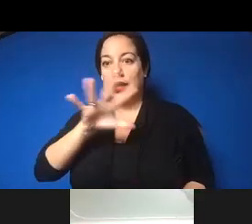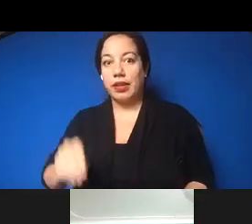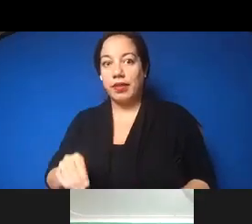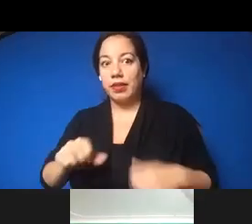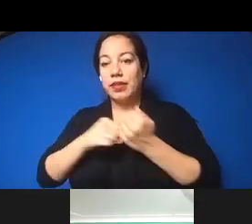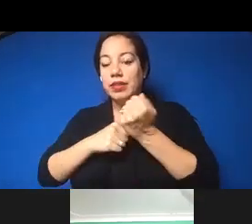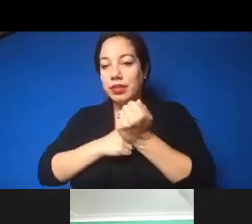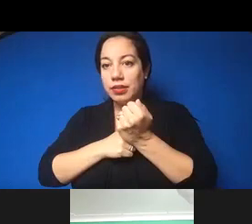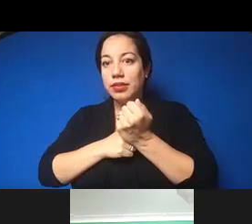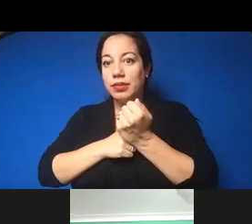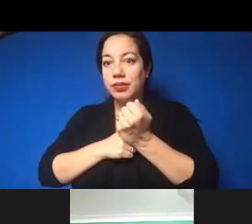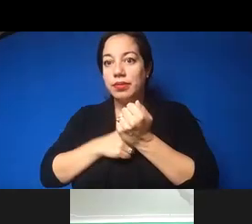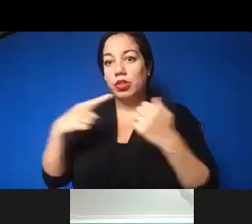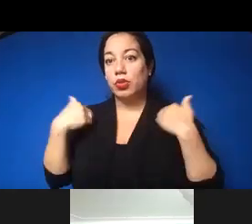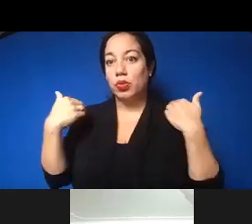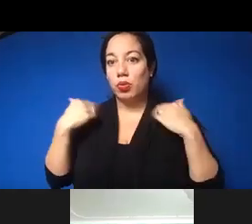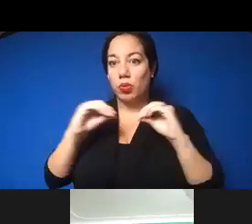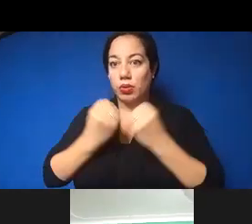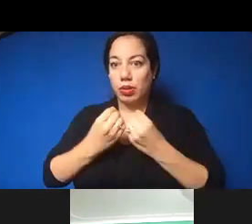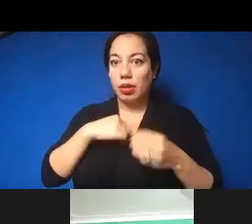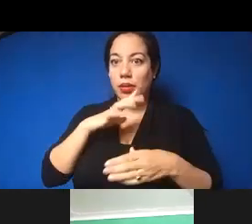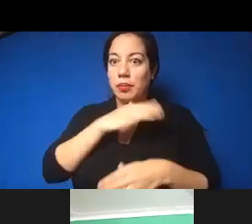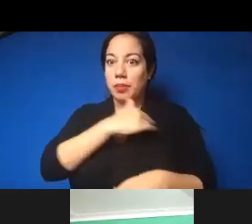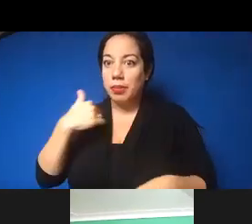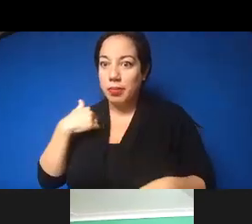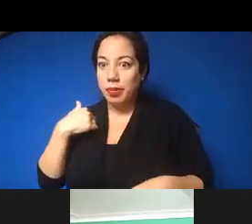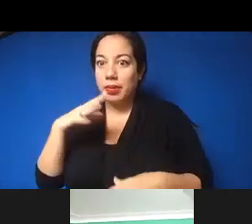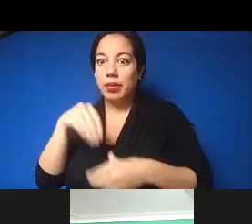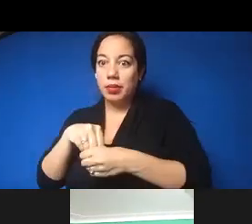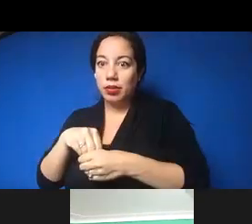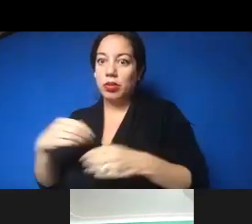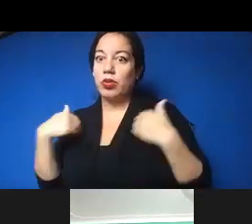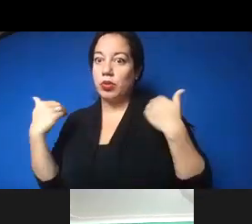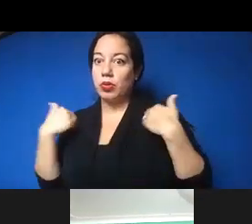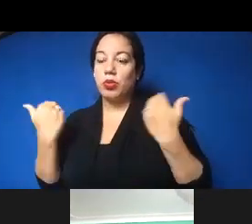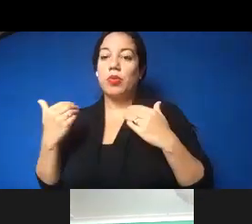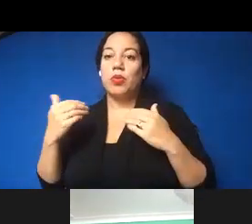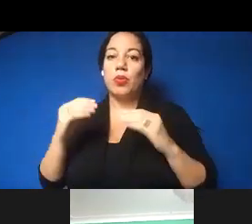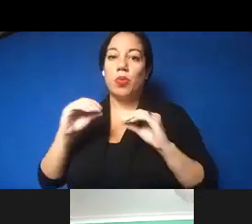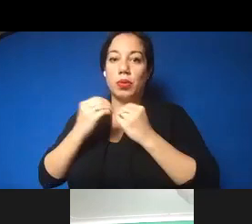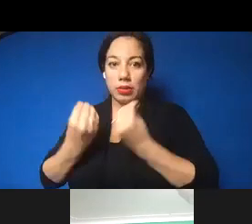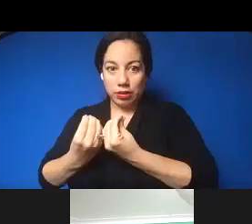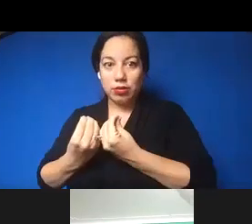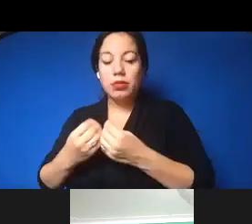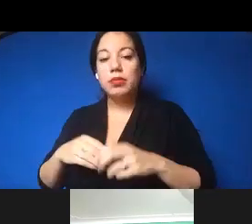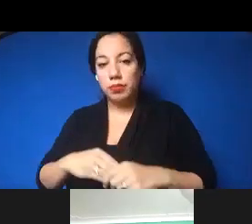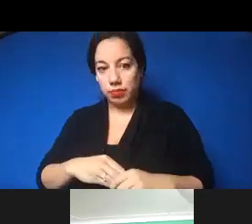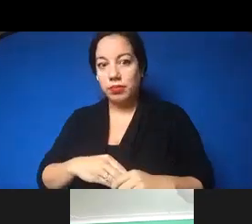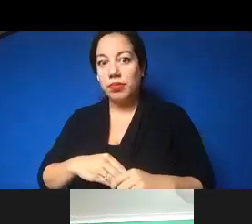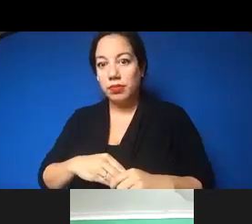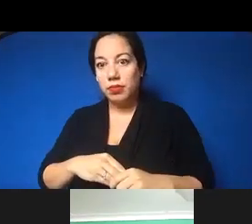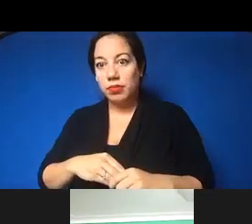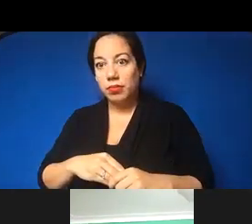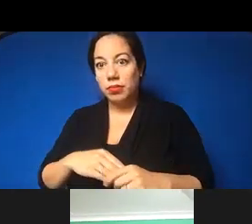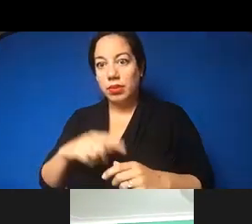Sudan. I'm also a member of the South Sudan Youth Organization Coalition. I also sit in the